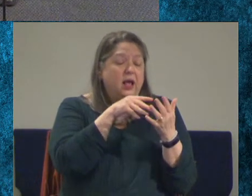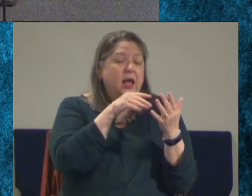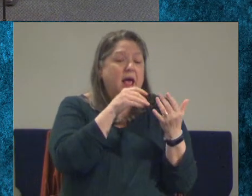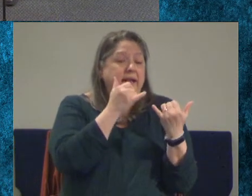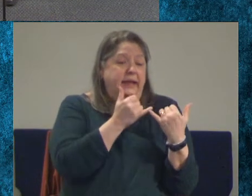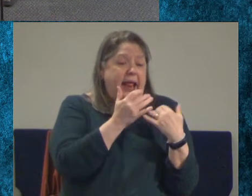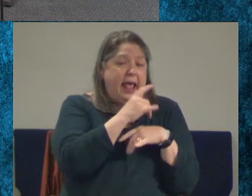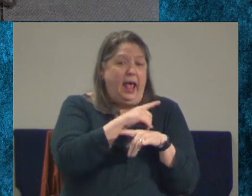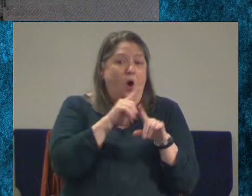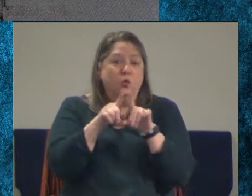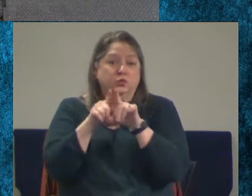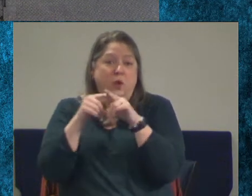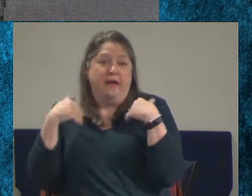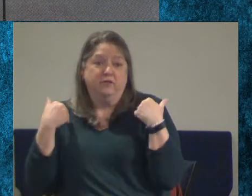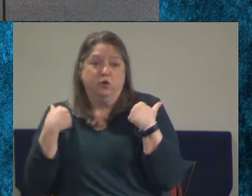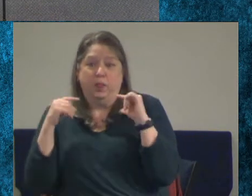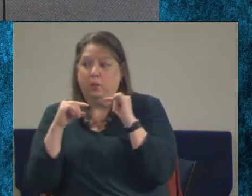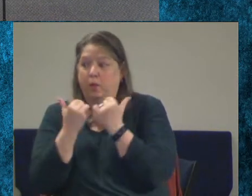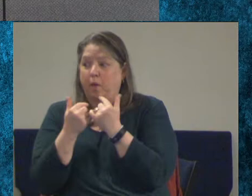And remember,